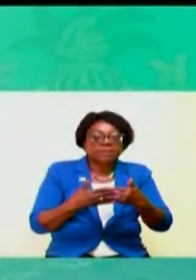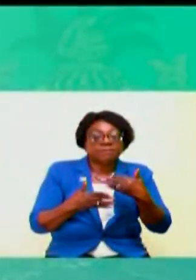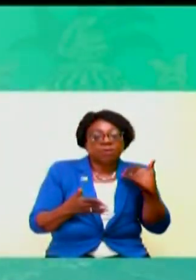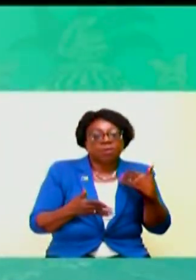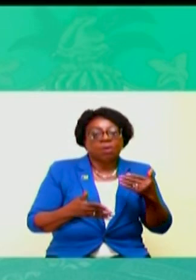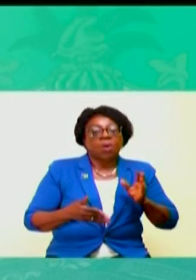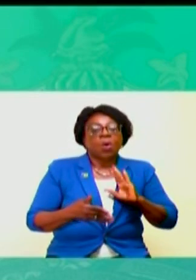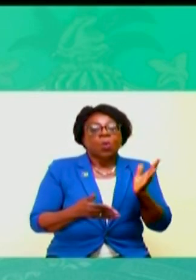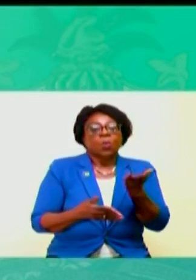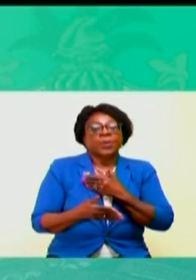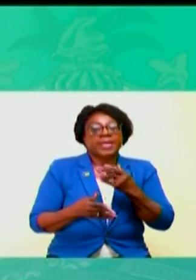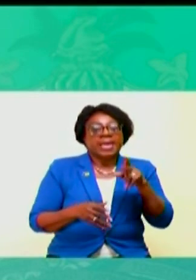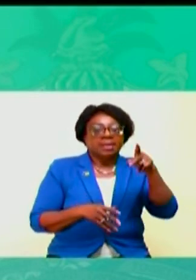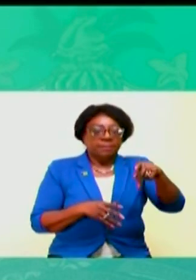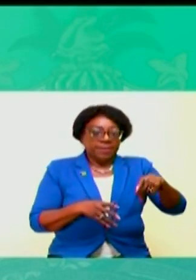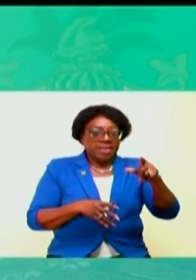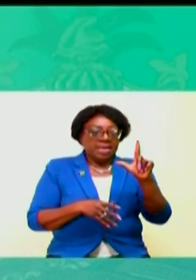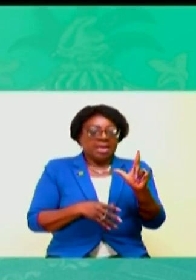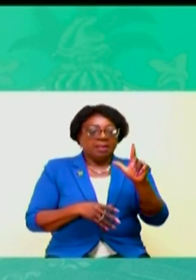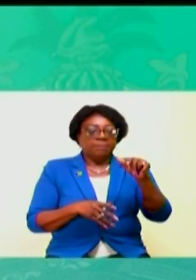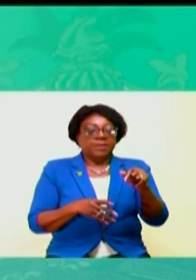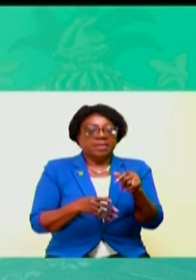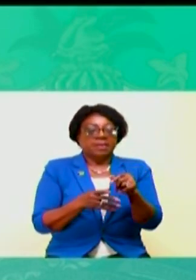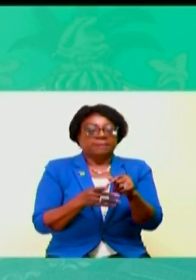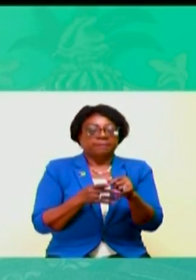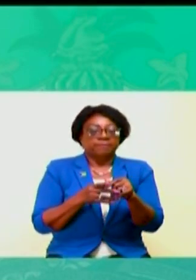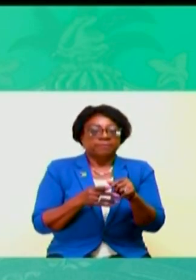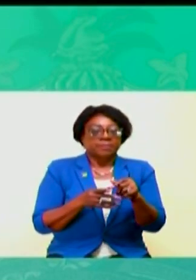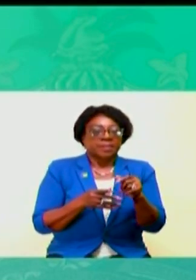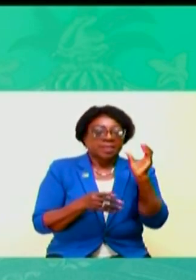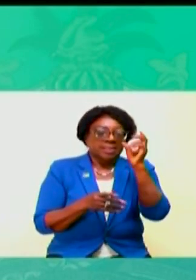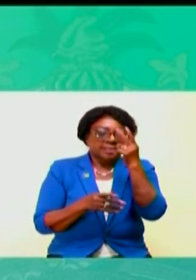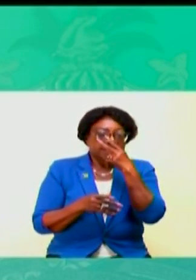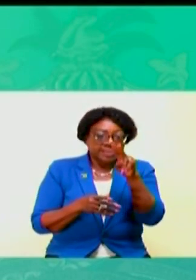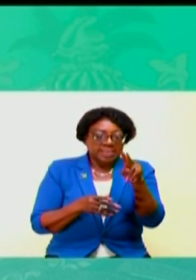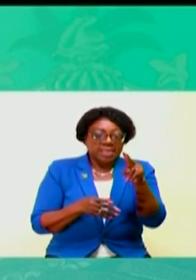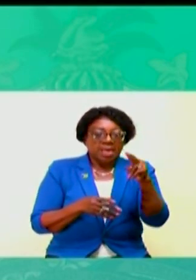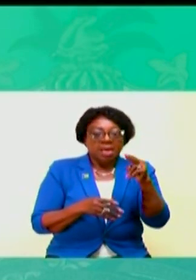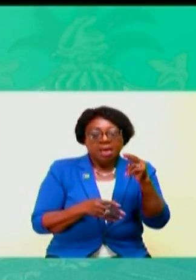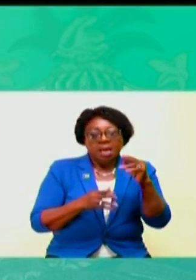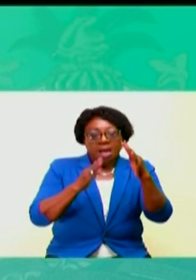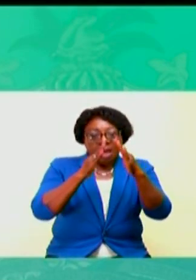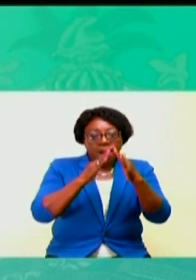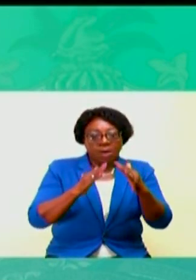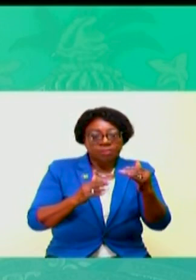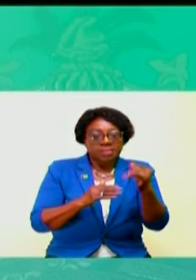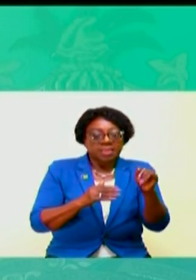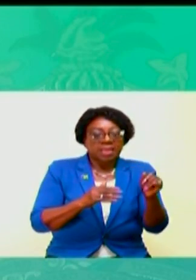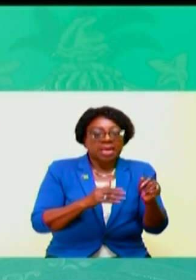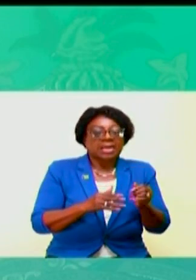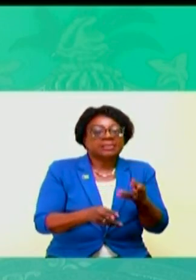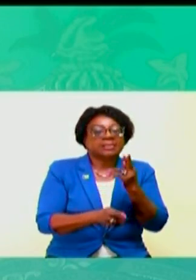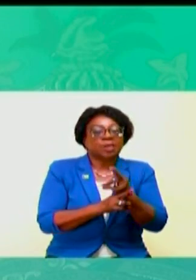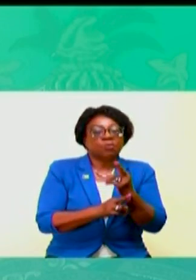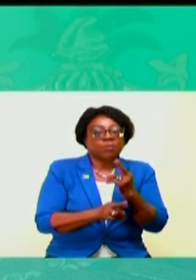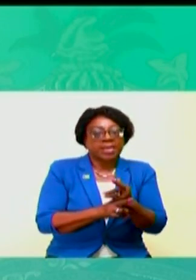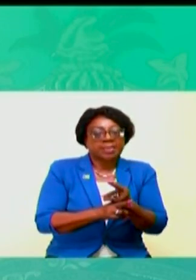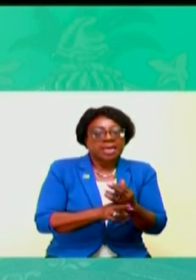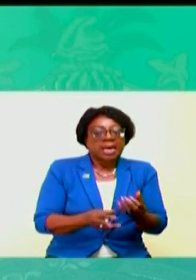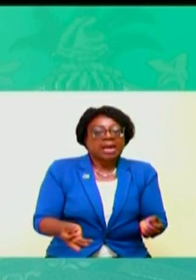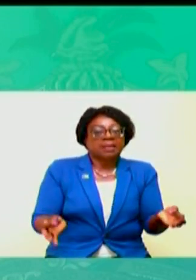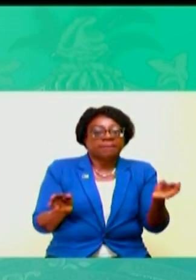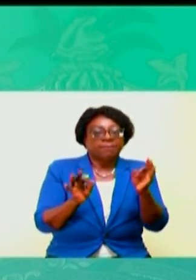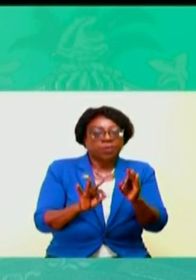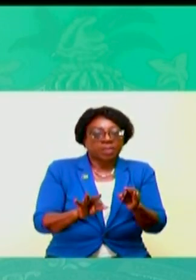We in the Progressive Liberal Party, Mr. Deputy Speaker, see housing as a fundamental right and critical component of